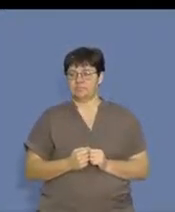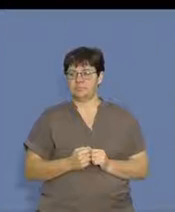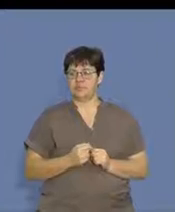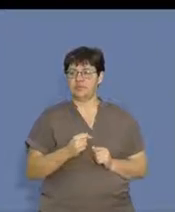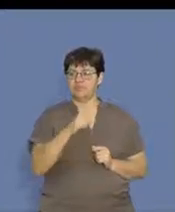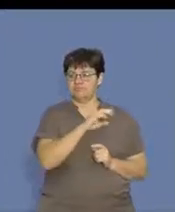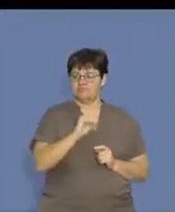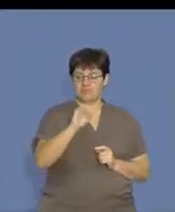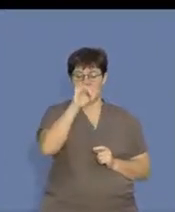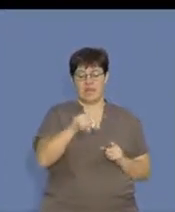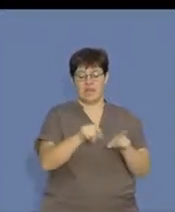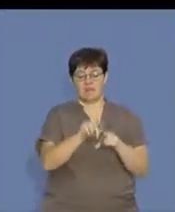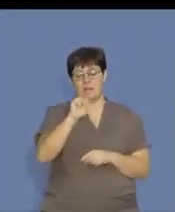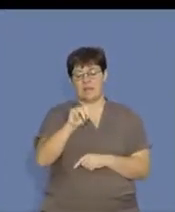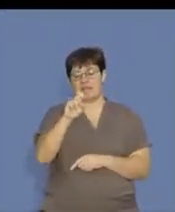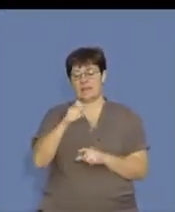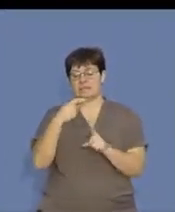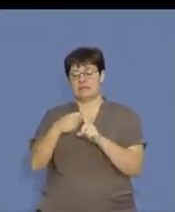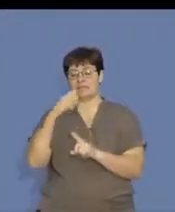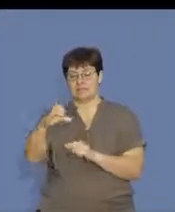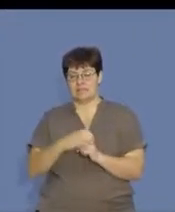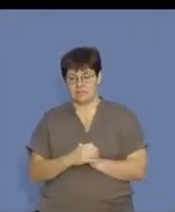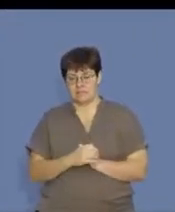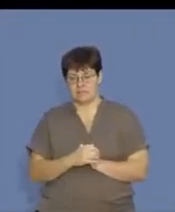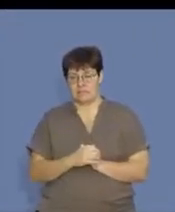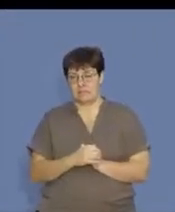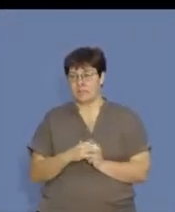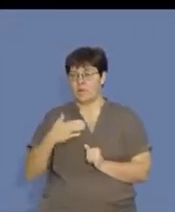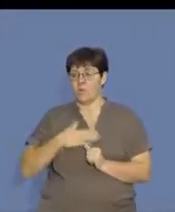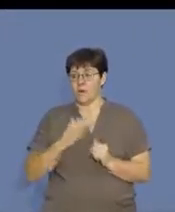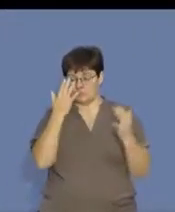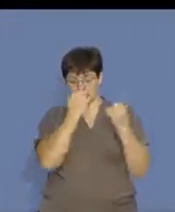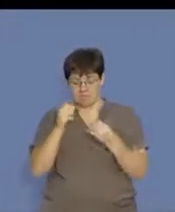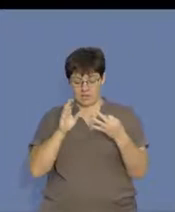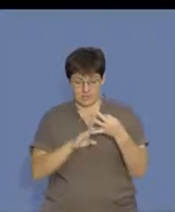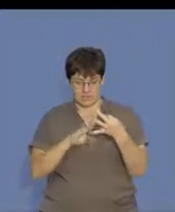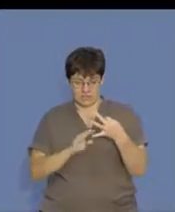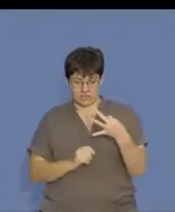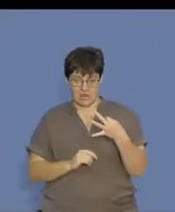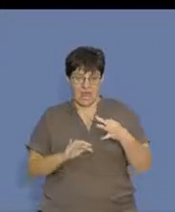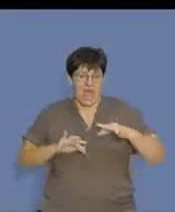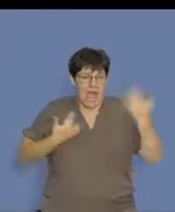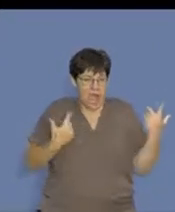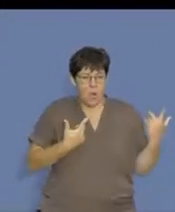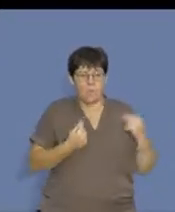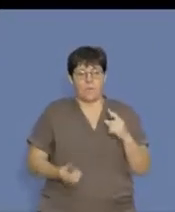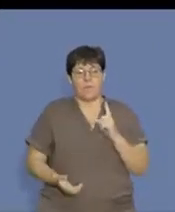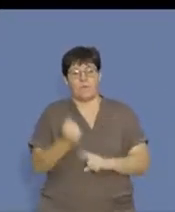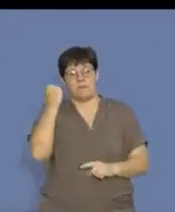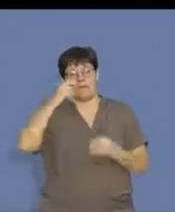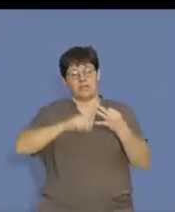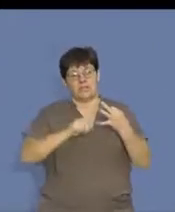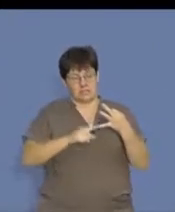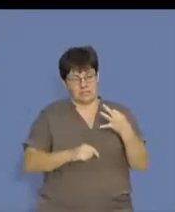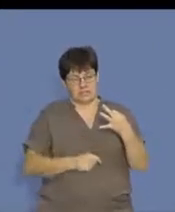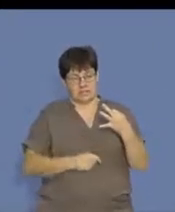y is equals to mx plus c. And then I want you to figure out number 3. How do you then